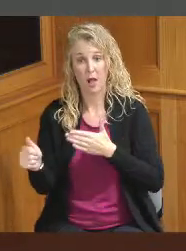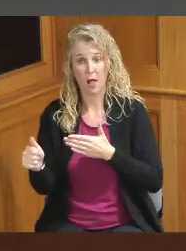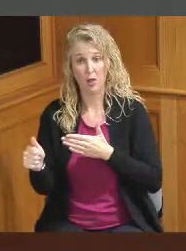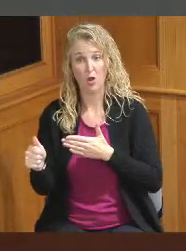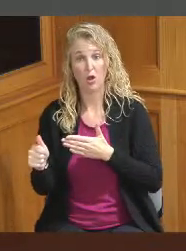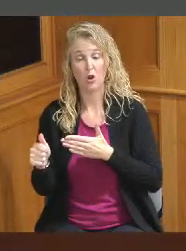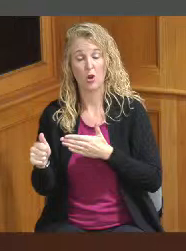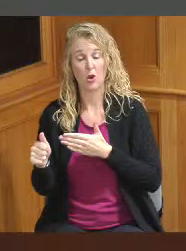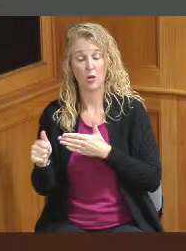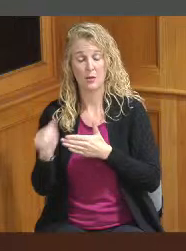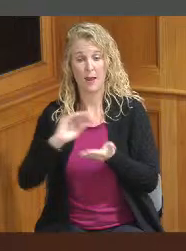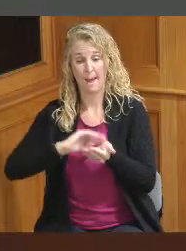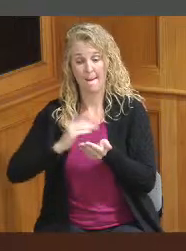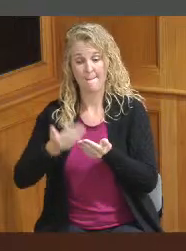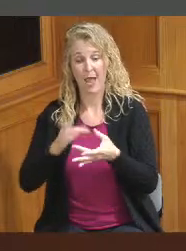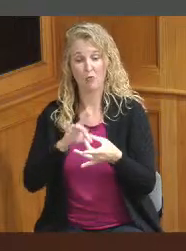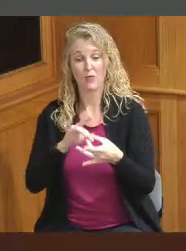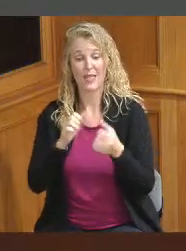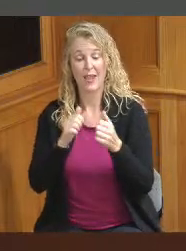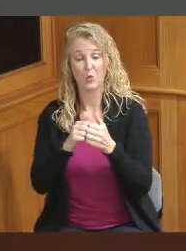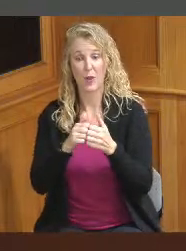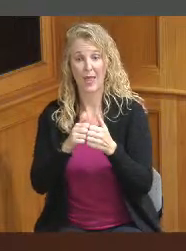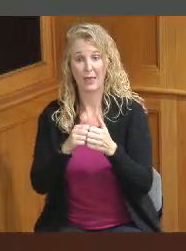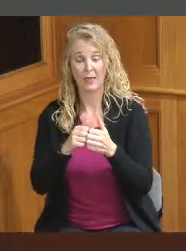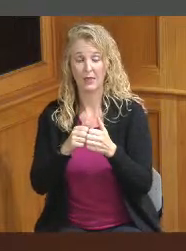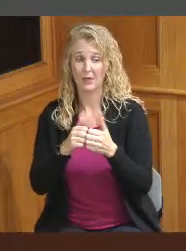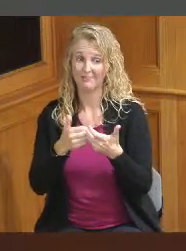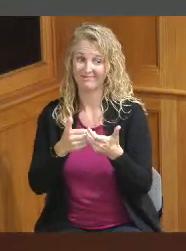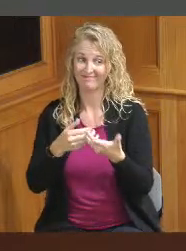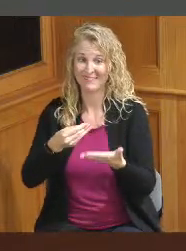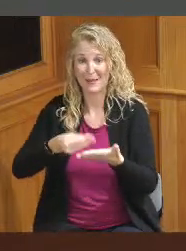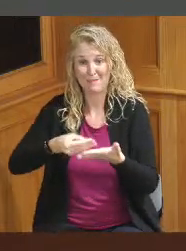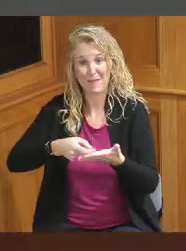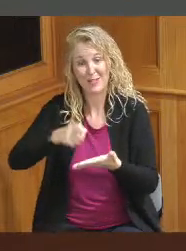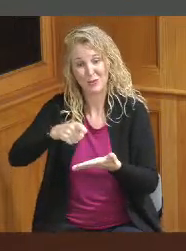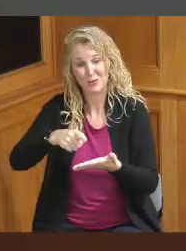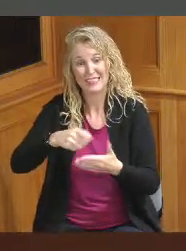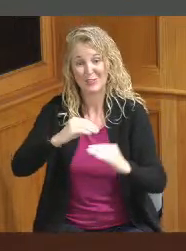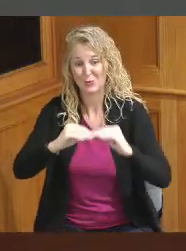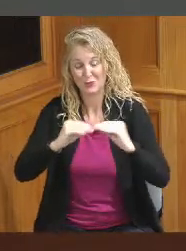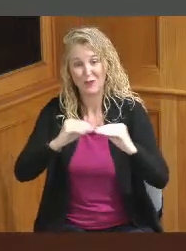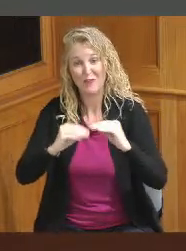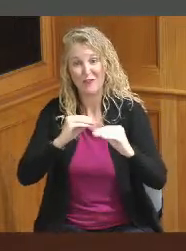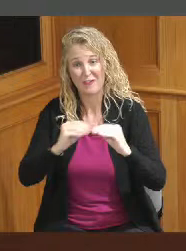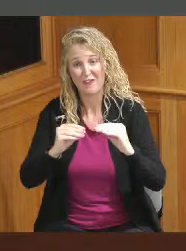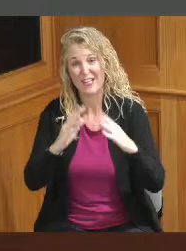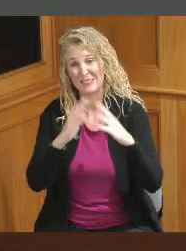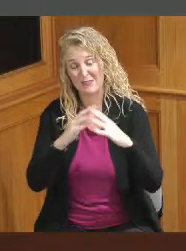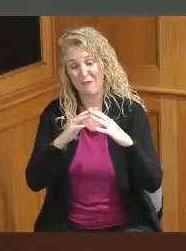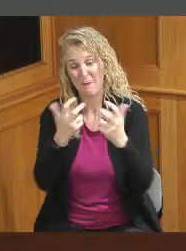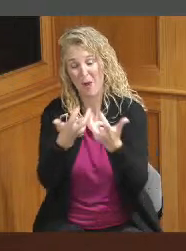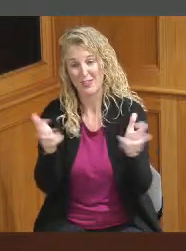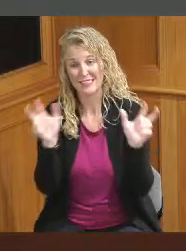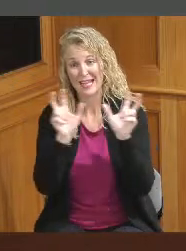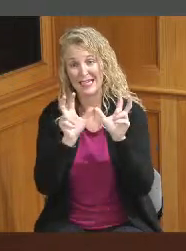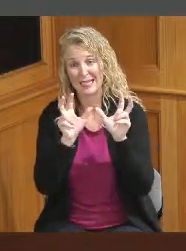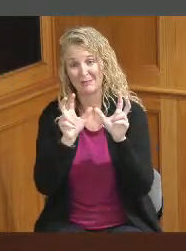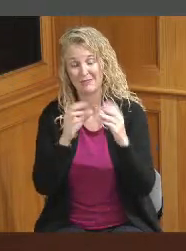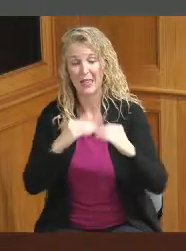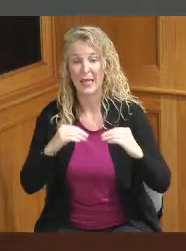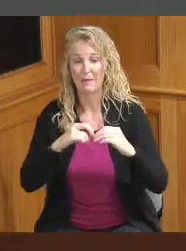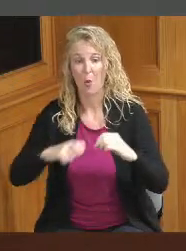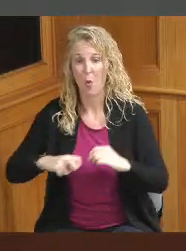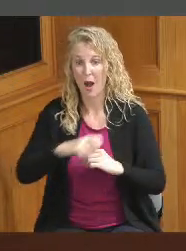related to needed operational funds down at Paycor Stadium. This is for additional escalator